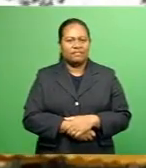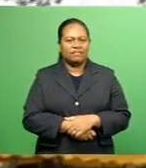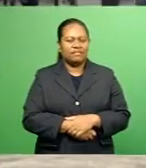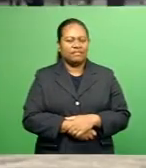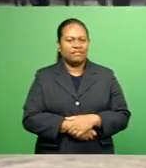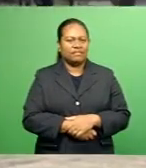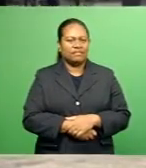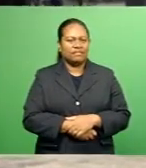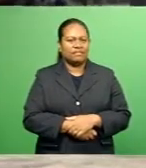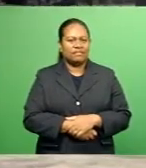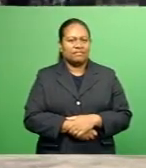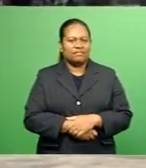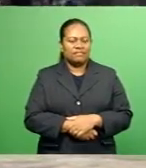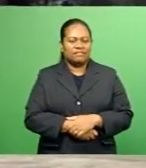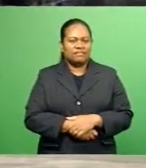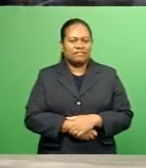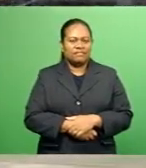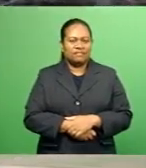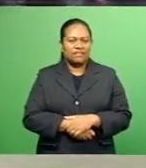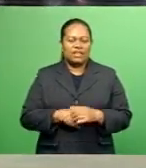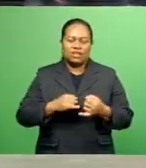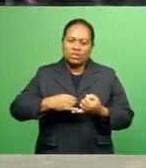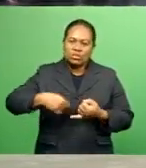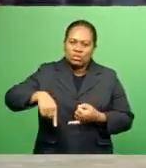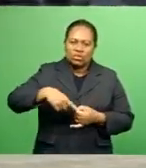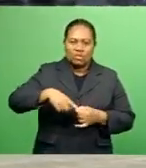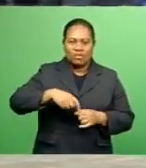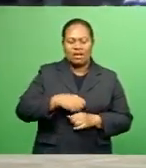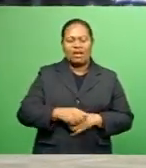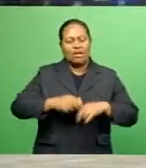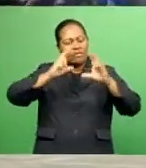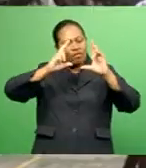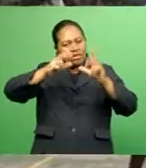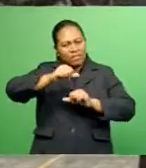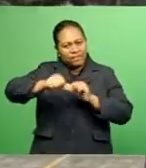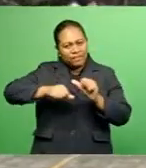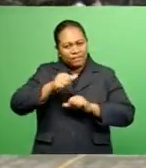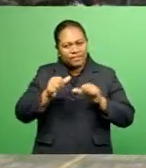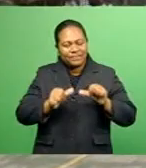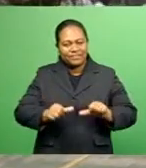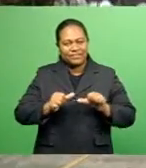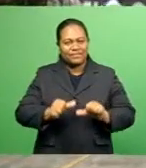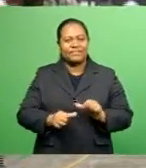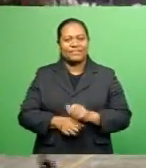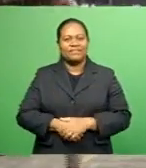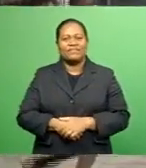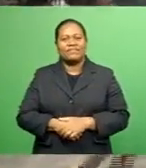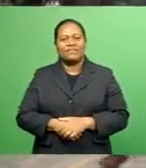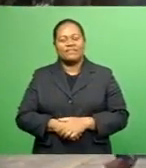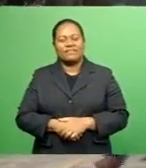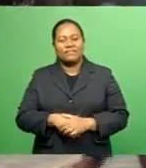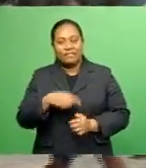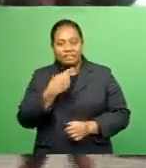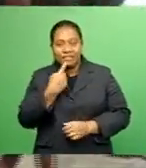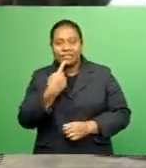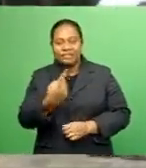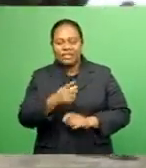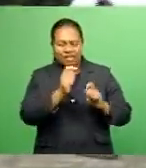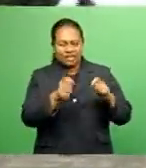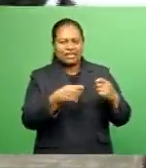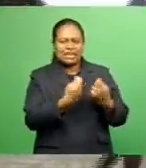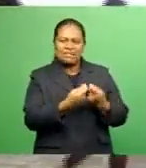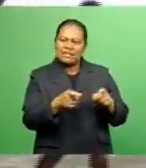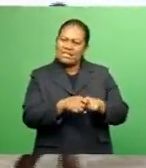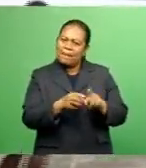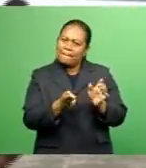players. Suva Volleyball Association Interim President Kemuele Nangama says teams like the